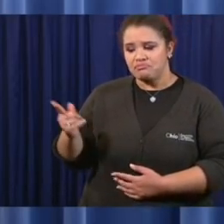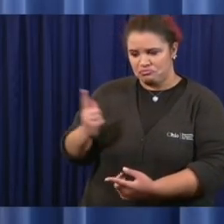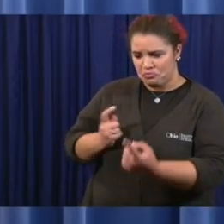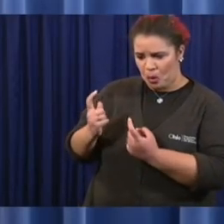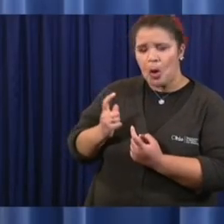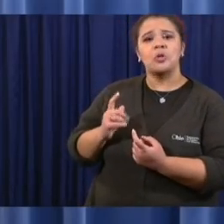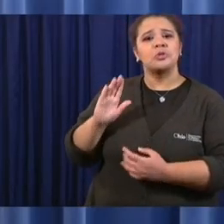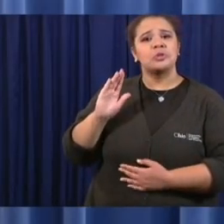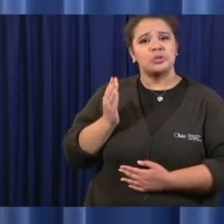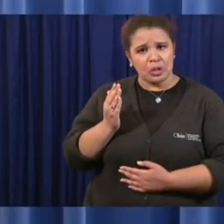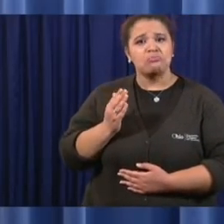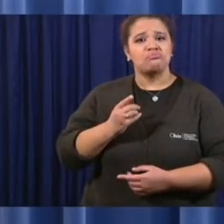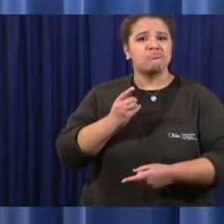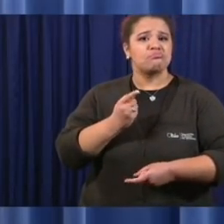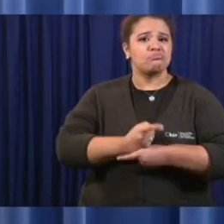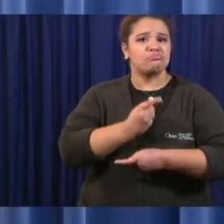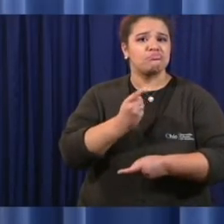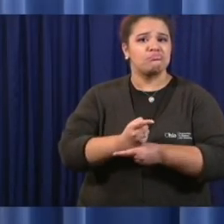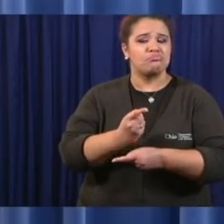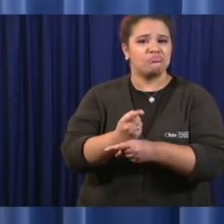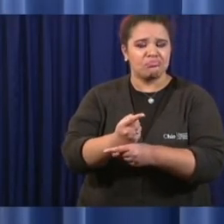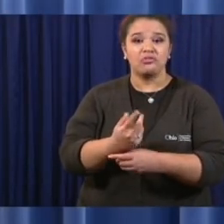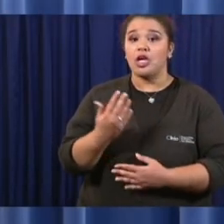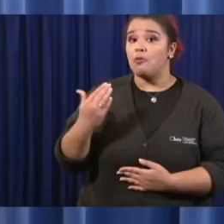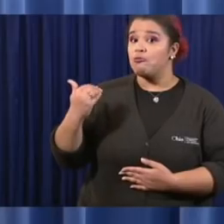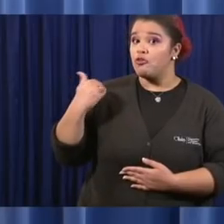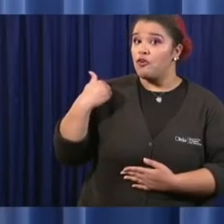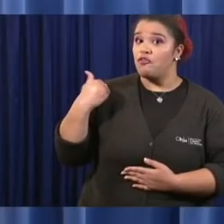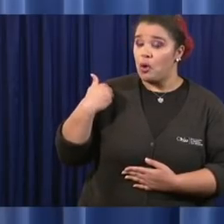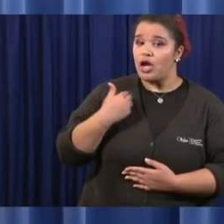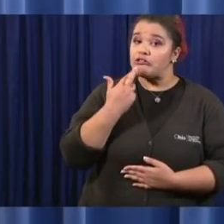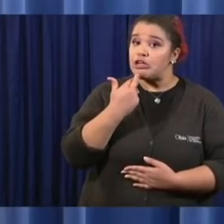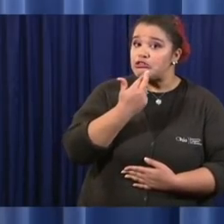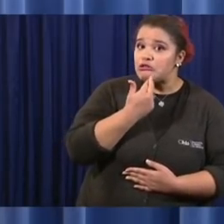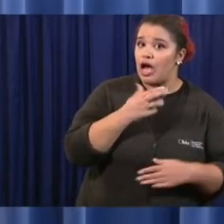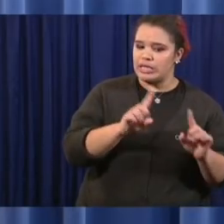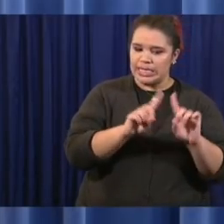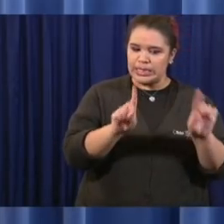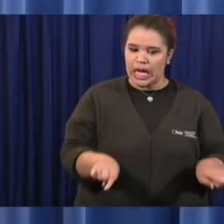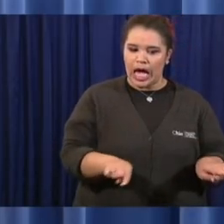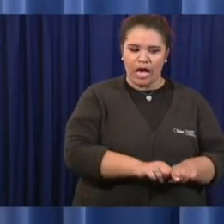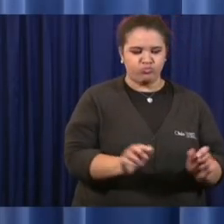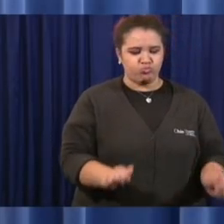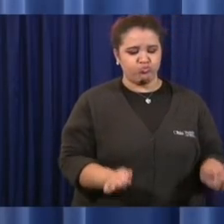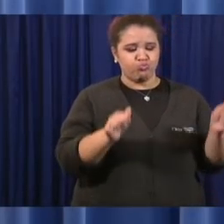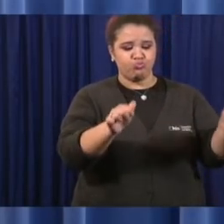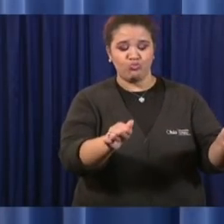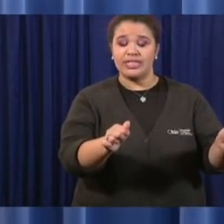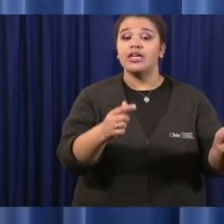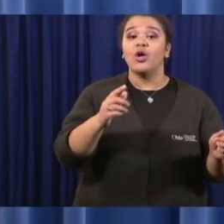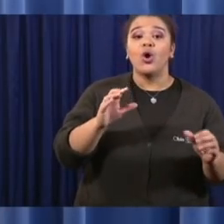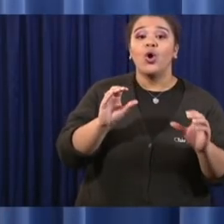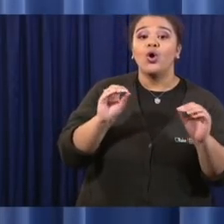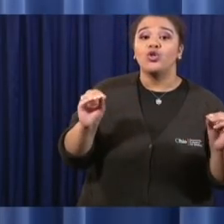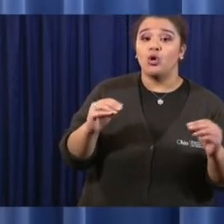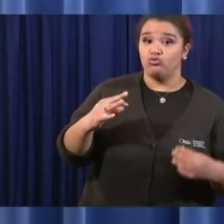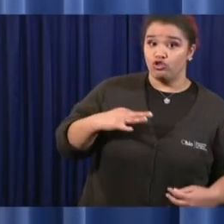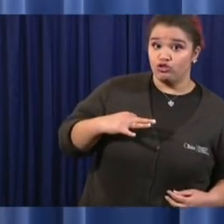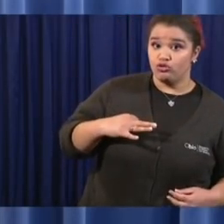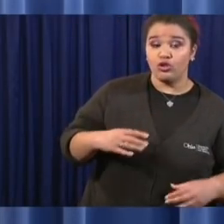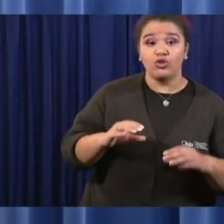seen signs at restaurants before that say no shirt, no shoes, no service. Could we expect to see similar signs